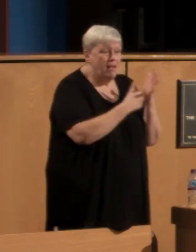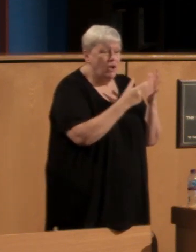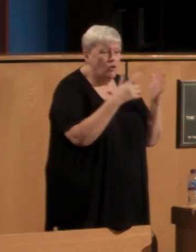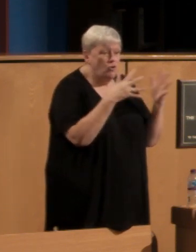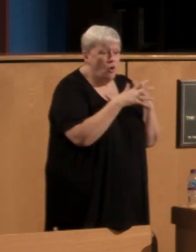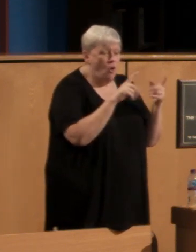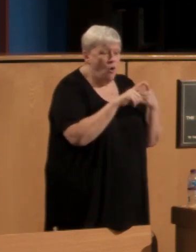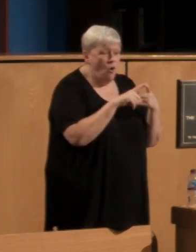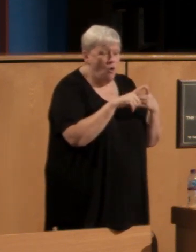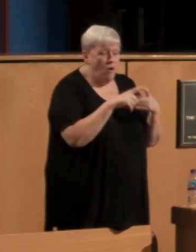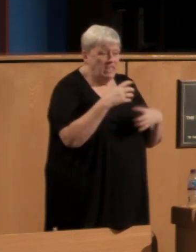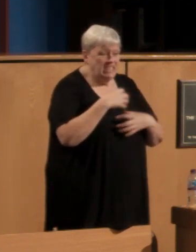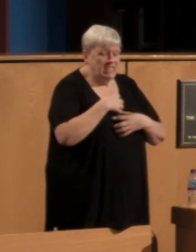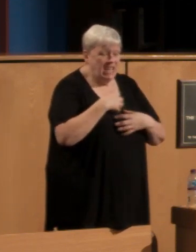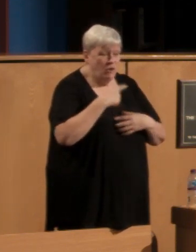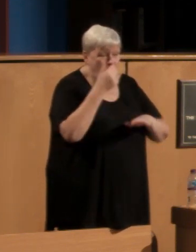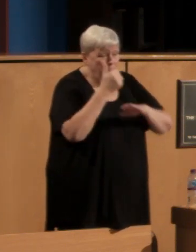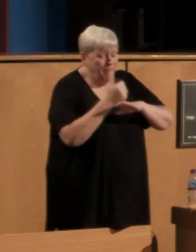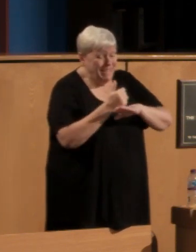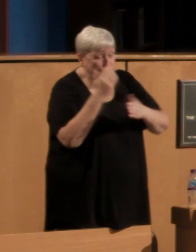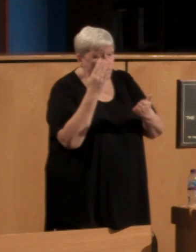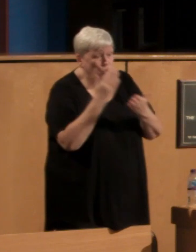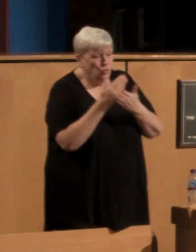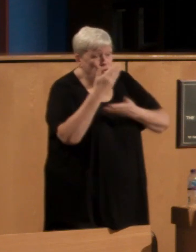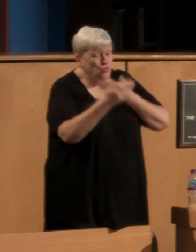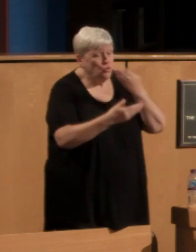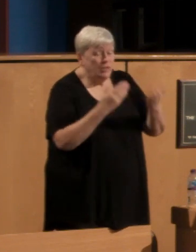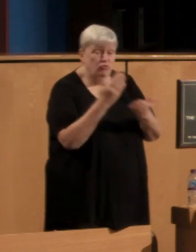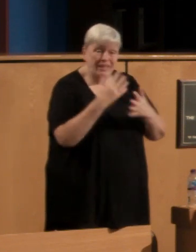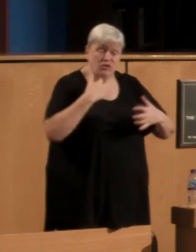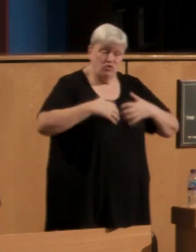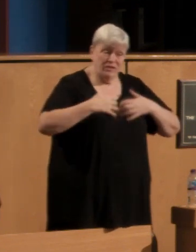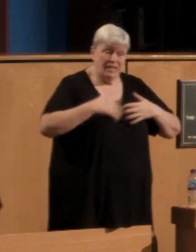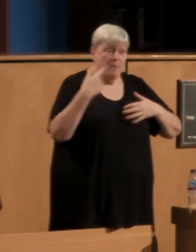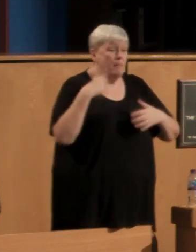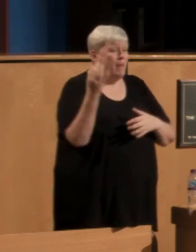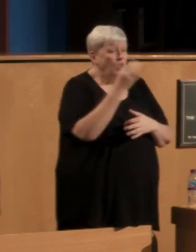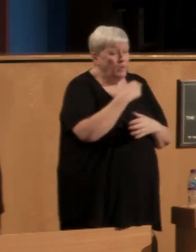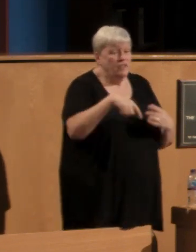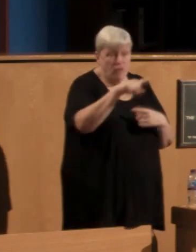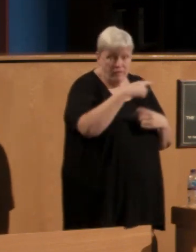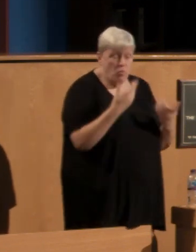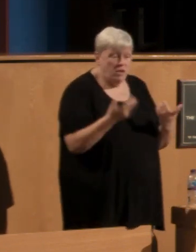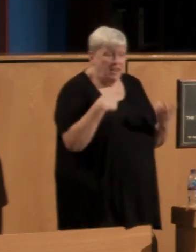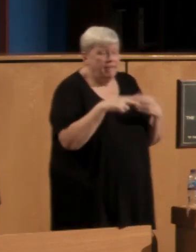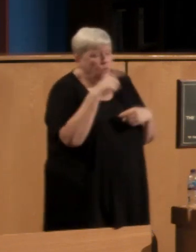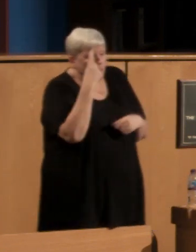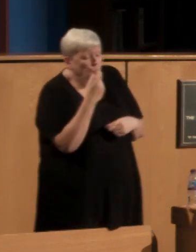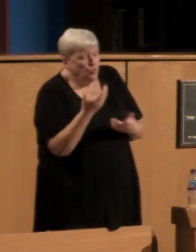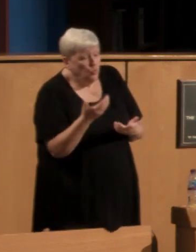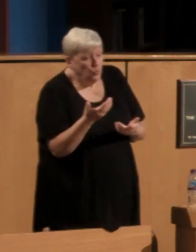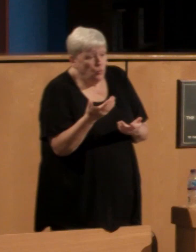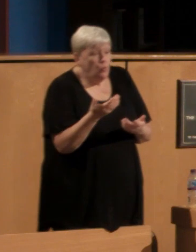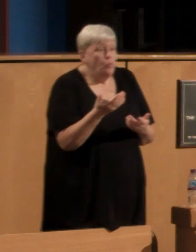Scary concept, but based on a true story, so it's very interesting. The question I had actually for everyone is if you could